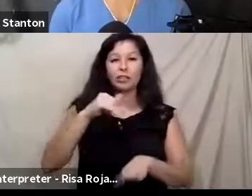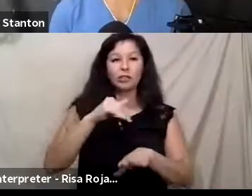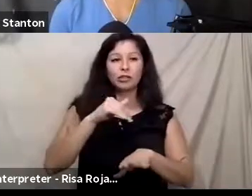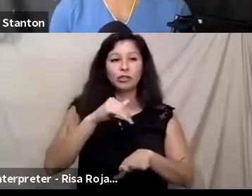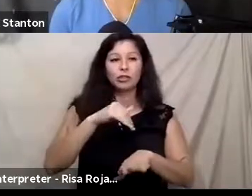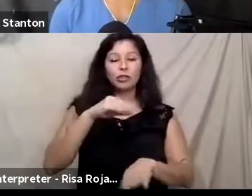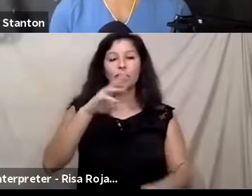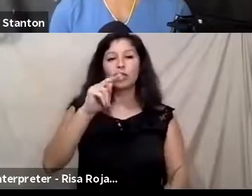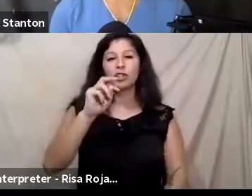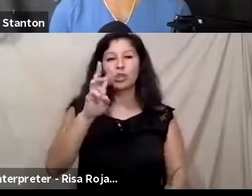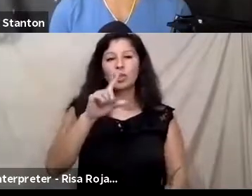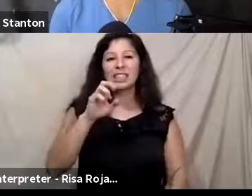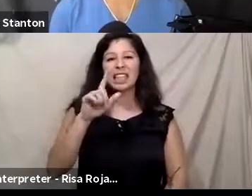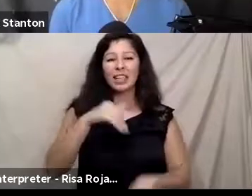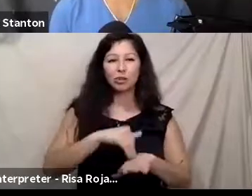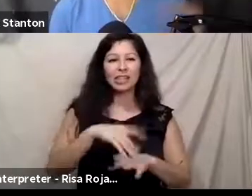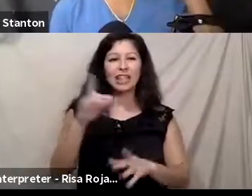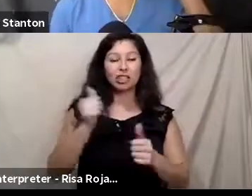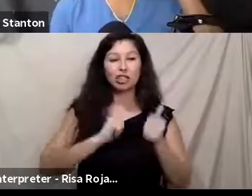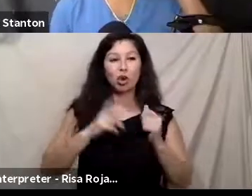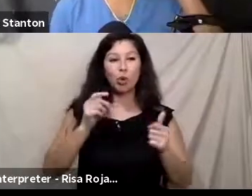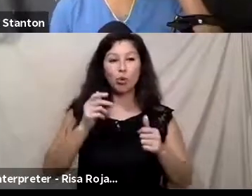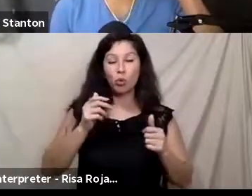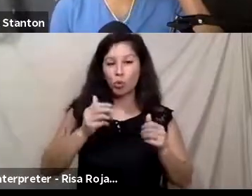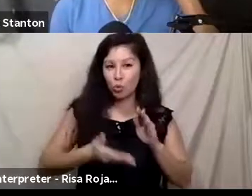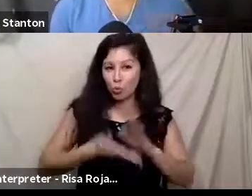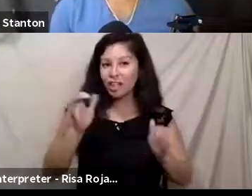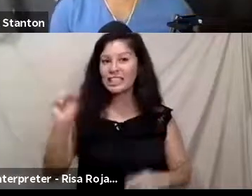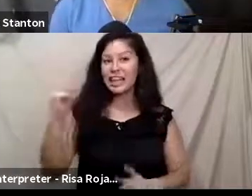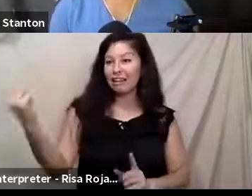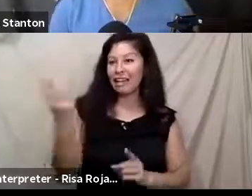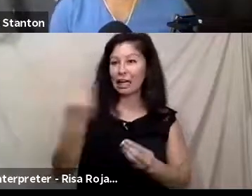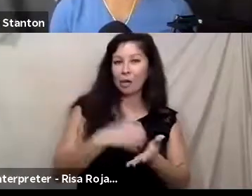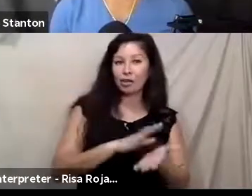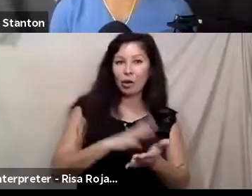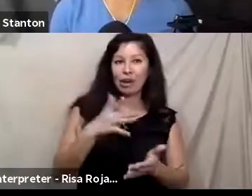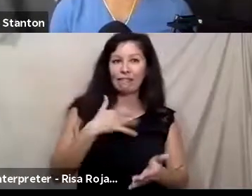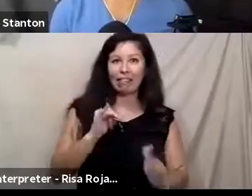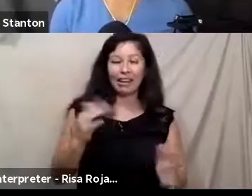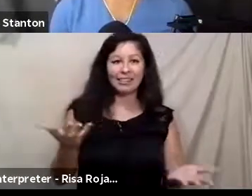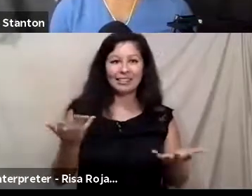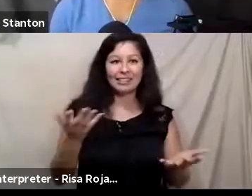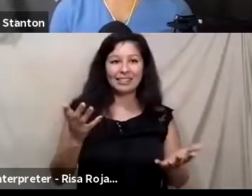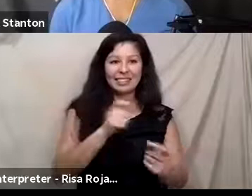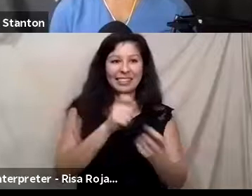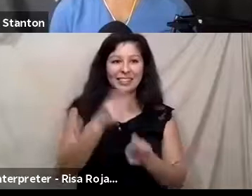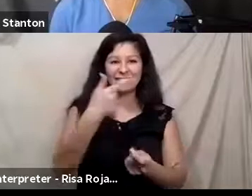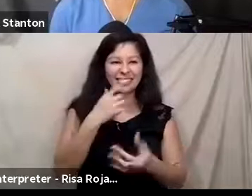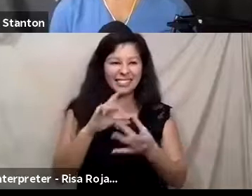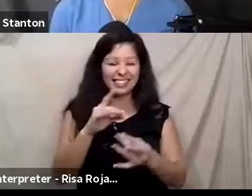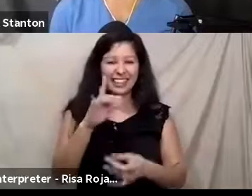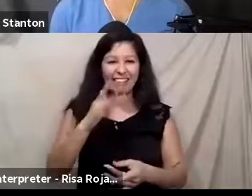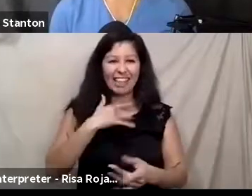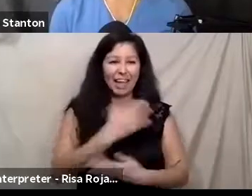shorthand. And then the showrunner, Sarah, was coming up and she was giving me notes. And it was just like, it was exactly what you just said, Kelani. It was